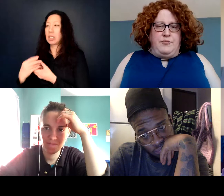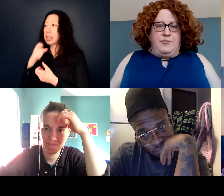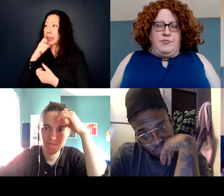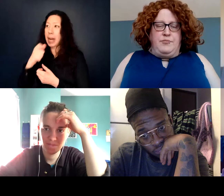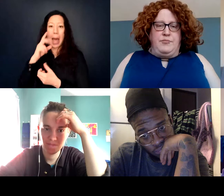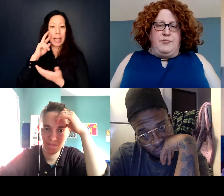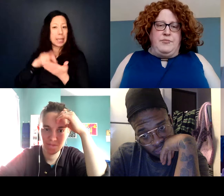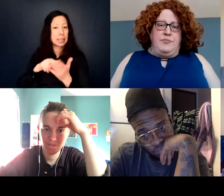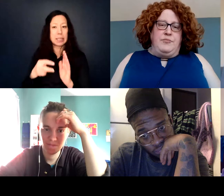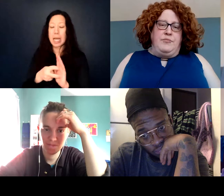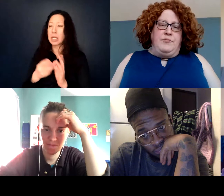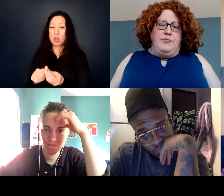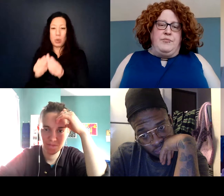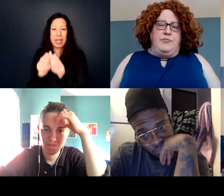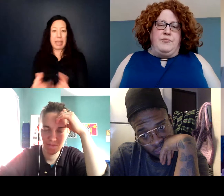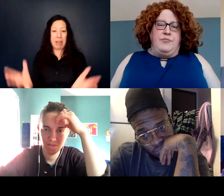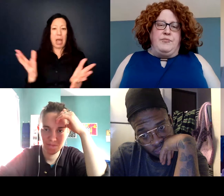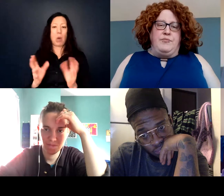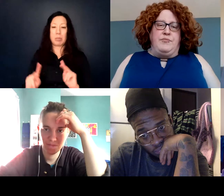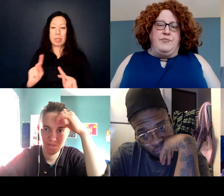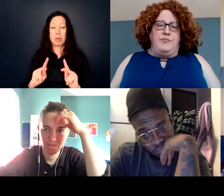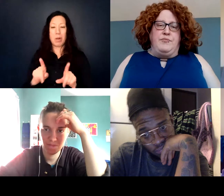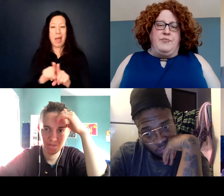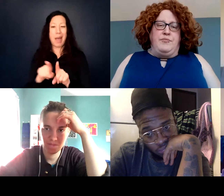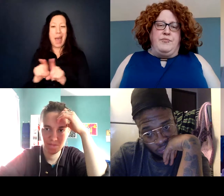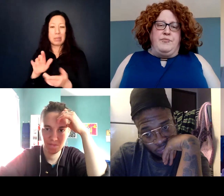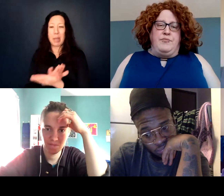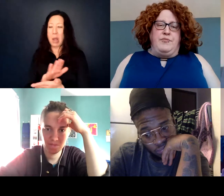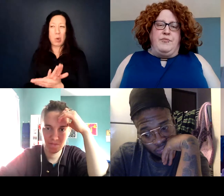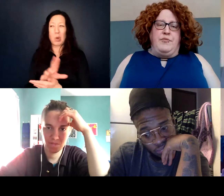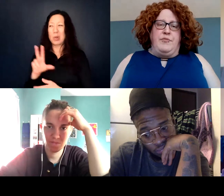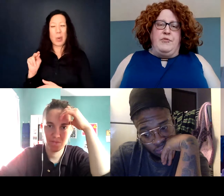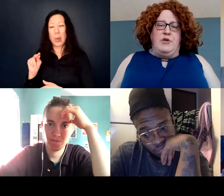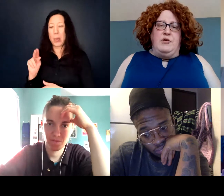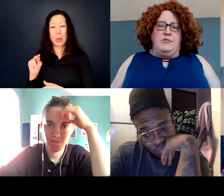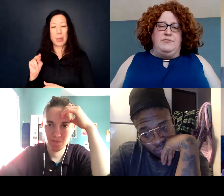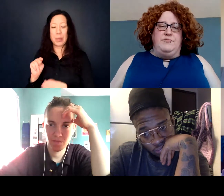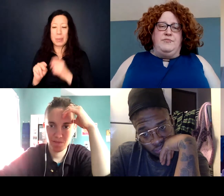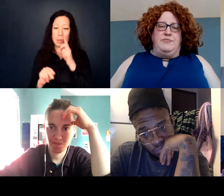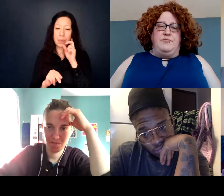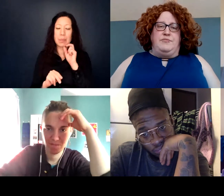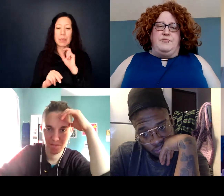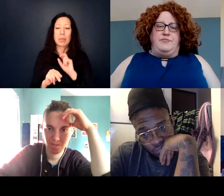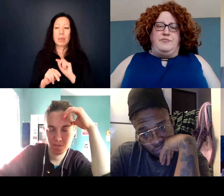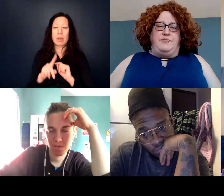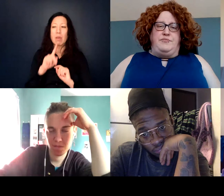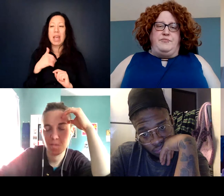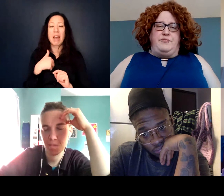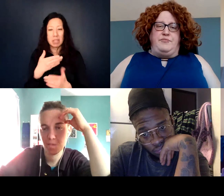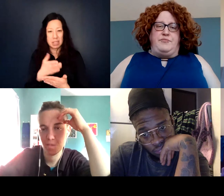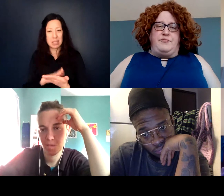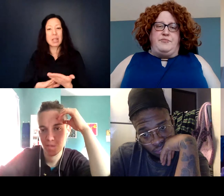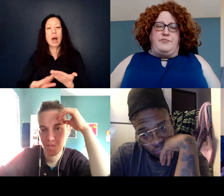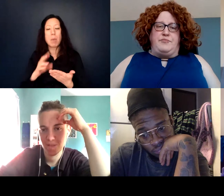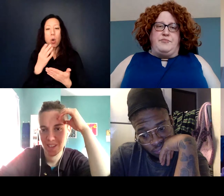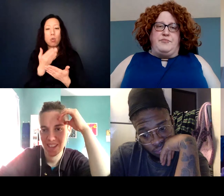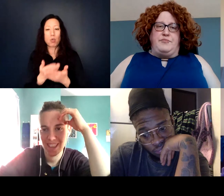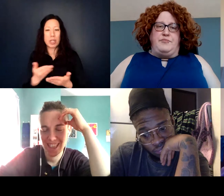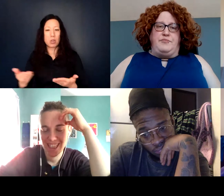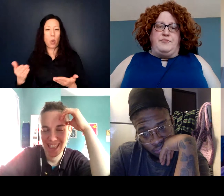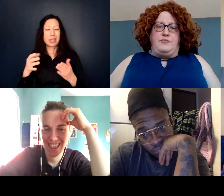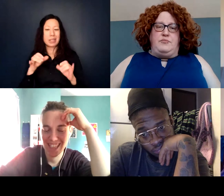packet. So I'm trying to think. I mean, there are some really common resources that are not always well loved,